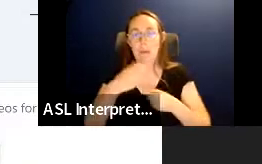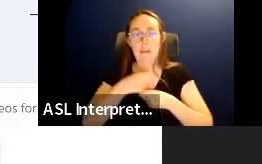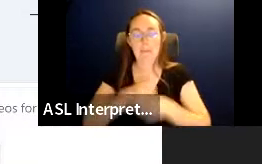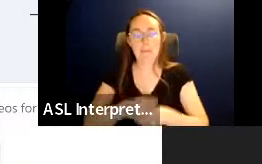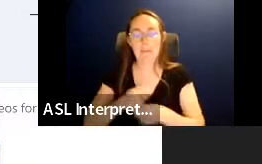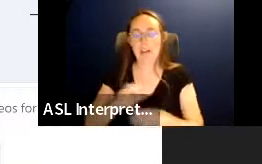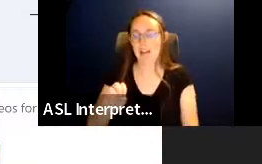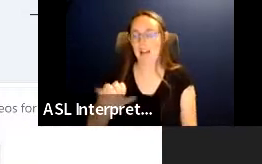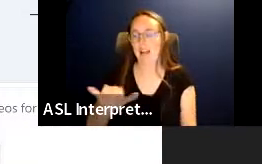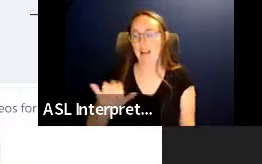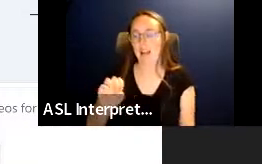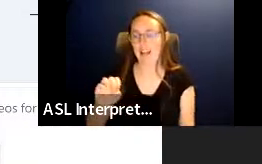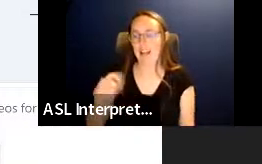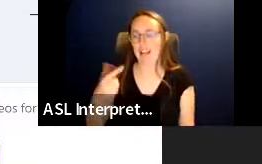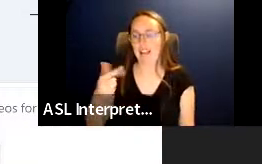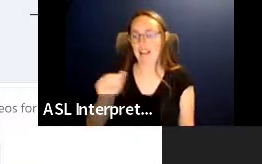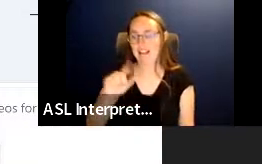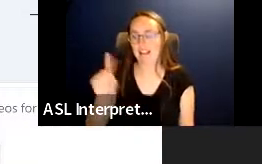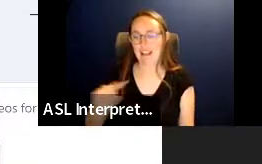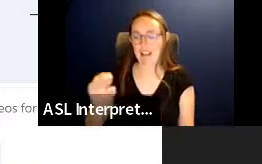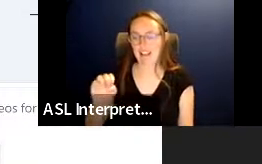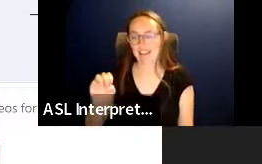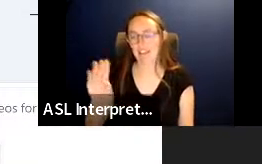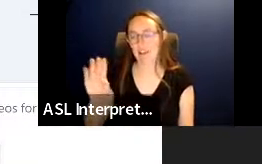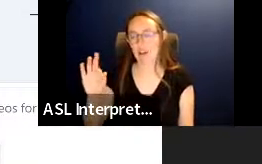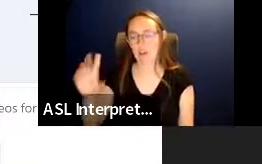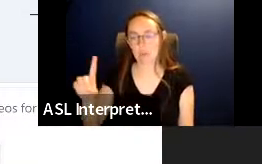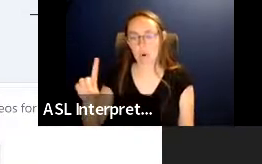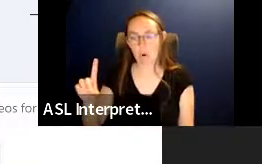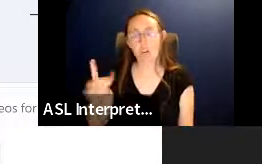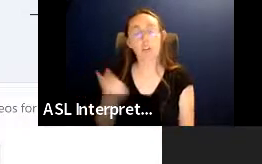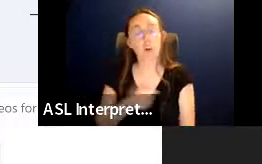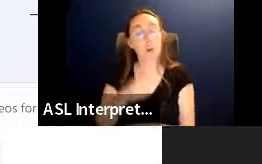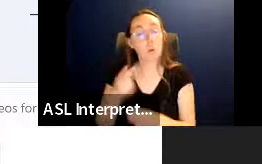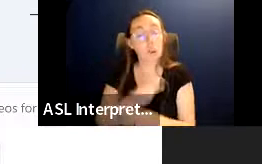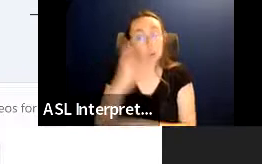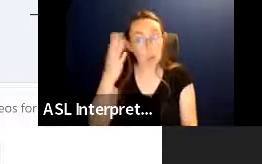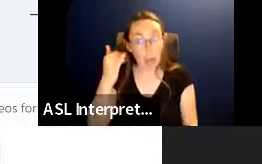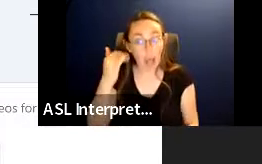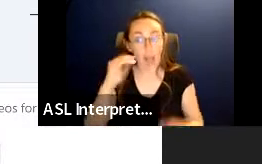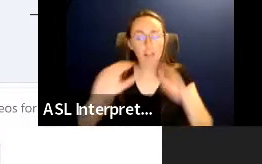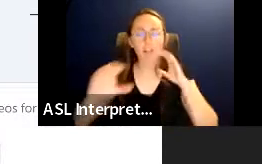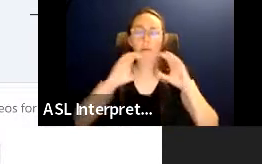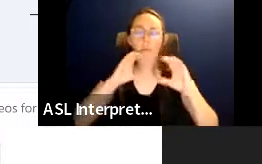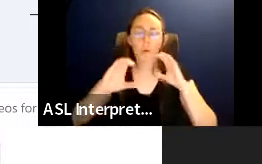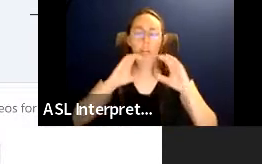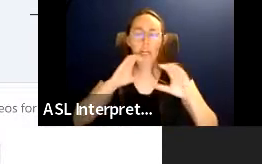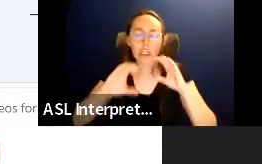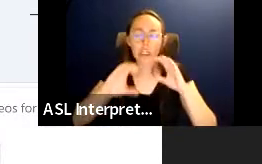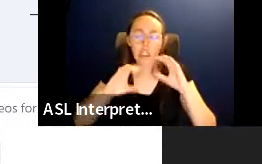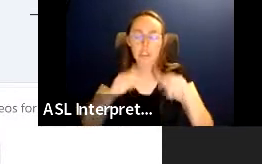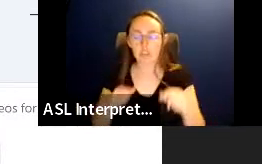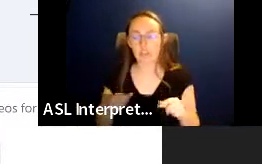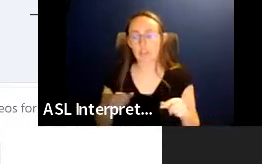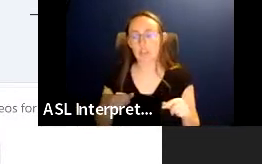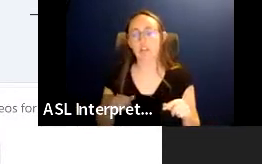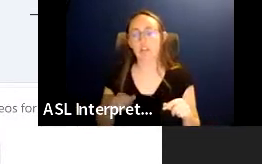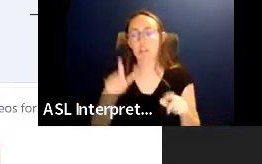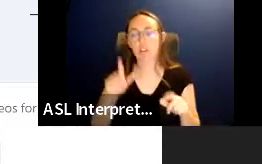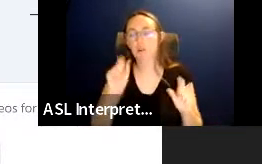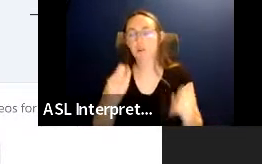board. And the eye gaze board we use for communication, and you can use it for